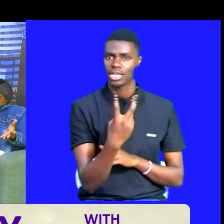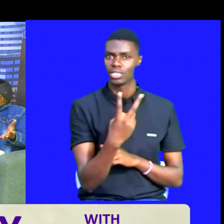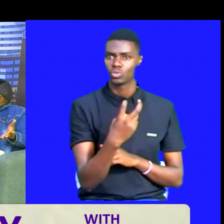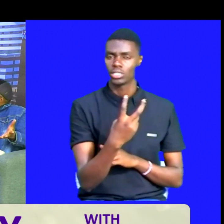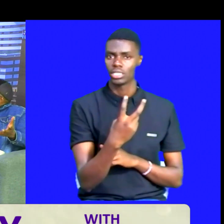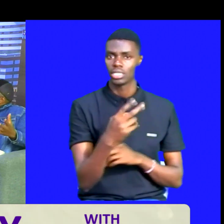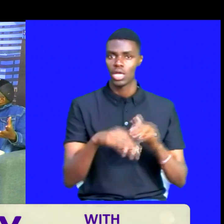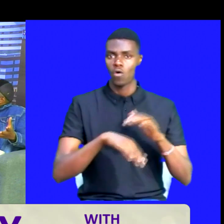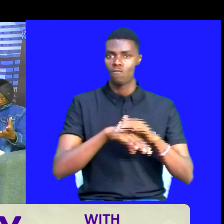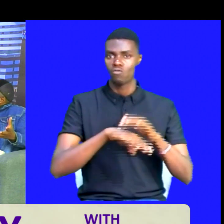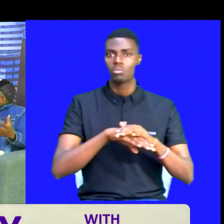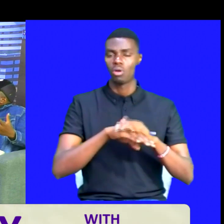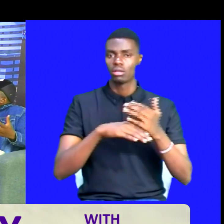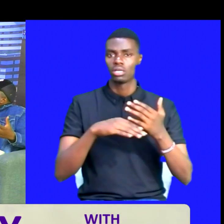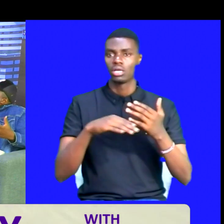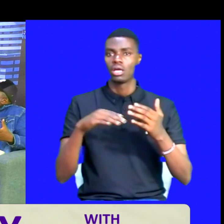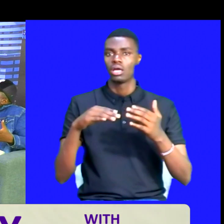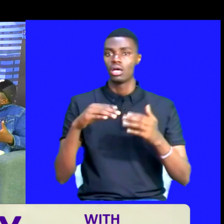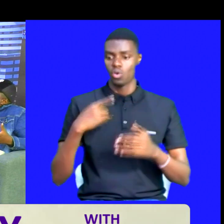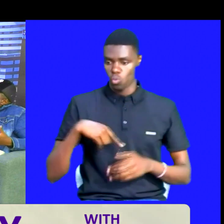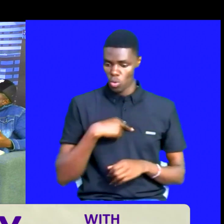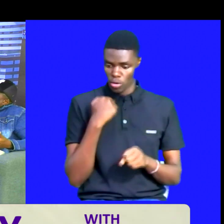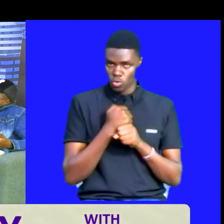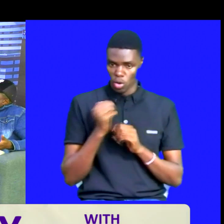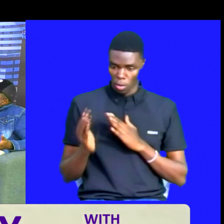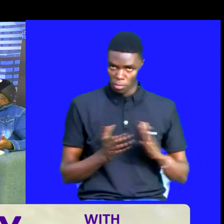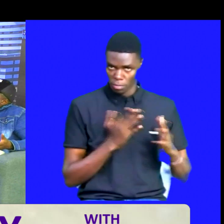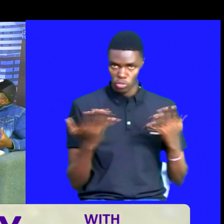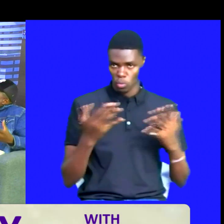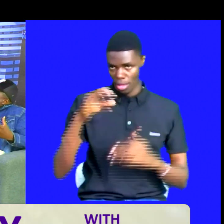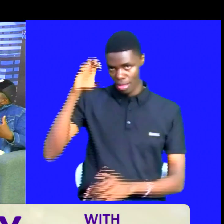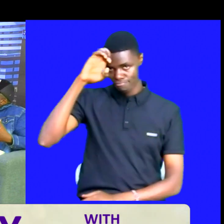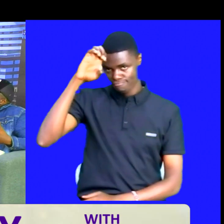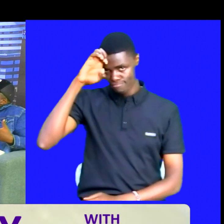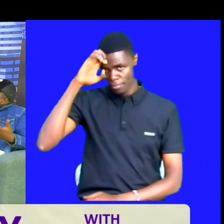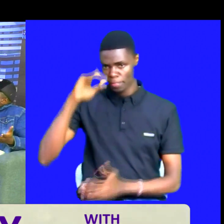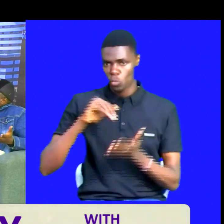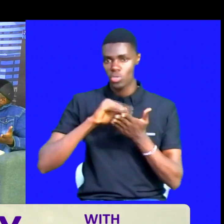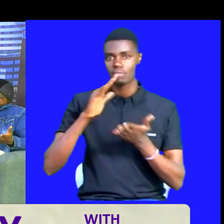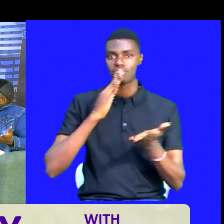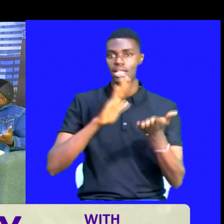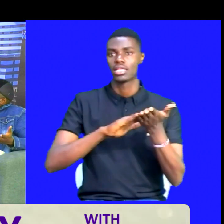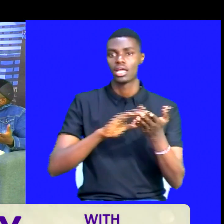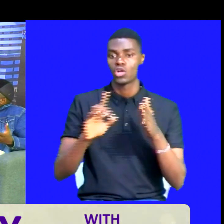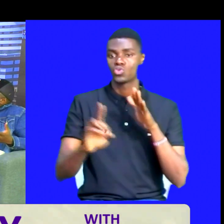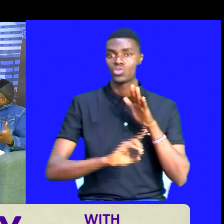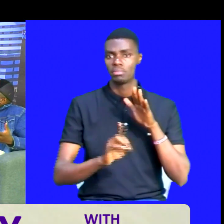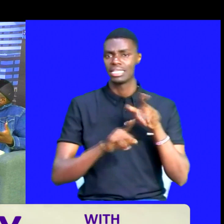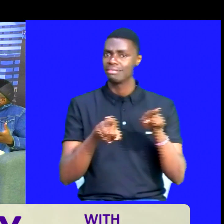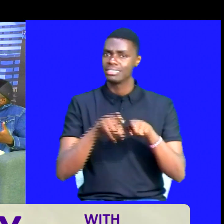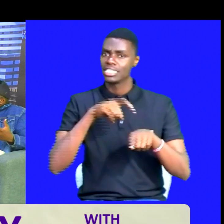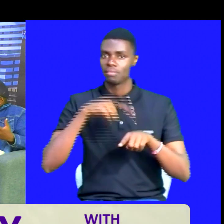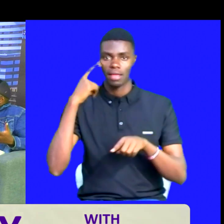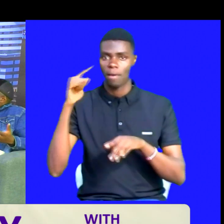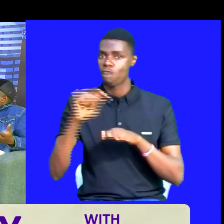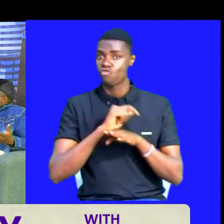happening there. right, Like we were also doing our preparation in Eldoret. We even sent the letter to the ministry. it was the same time for the